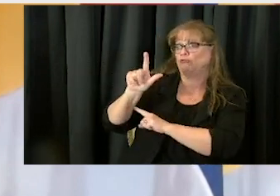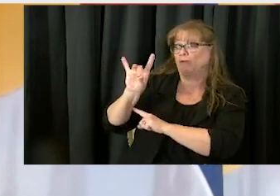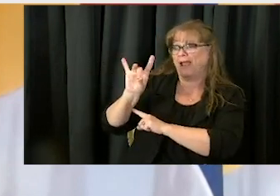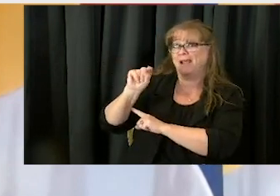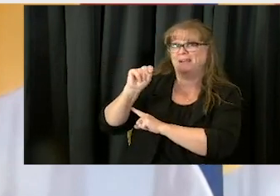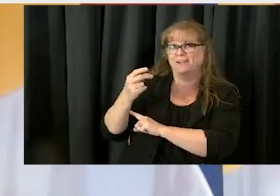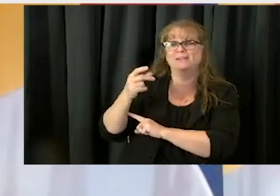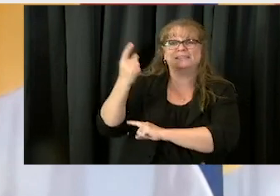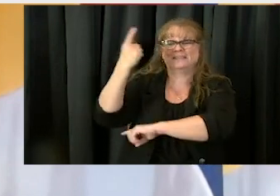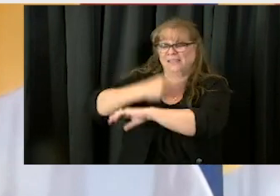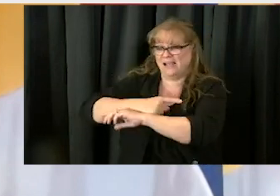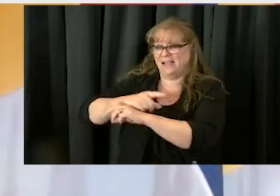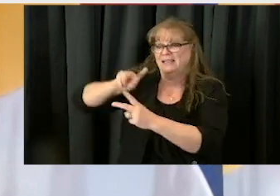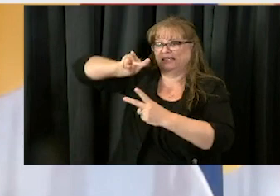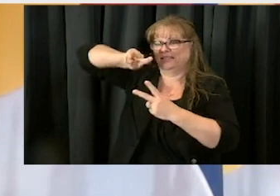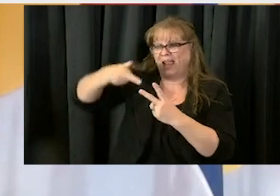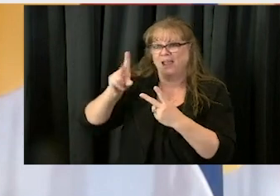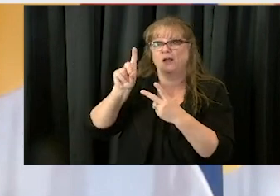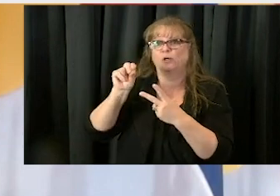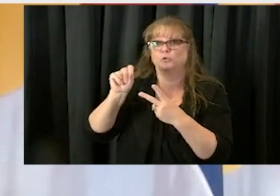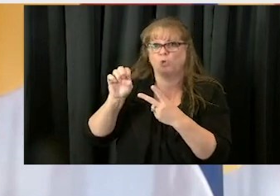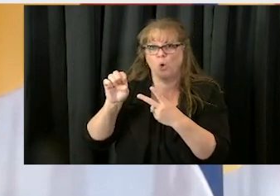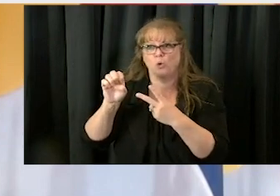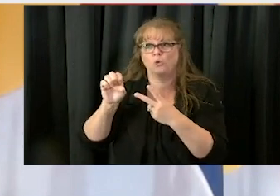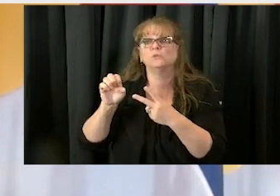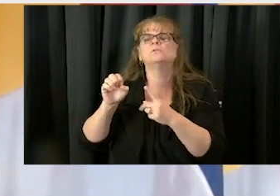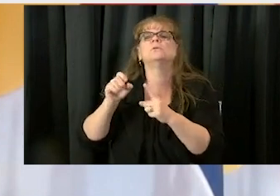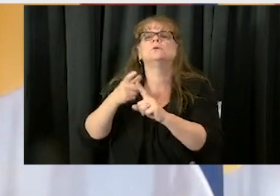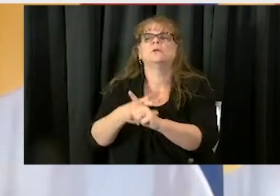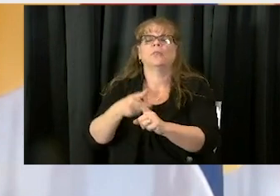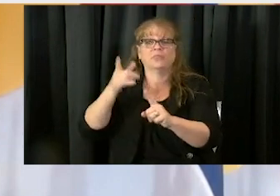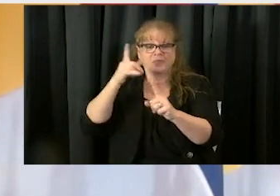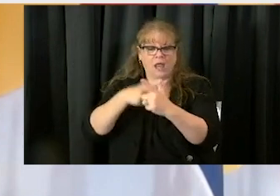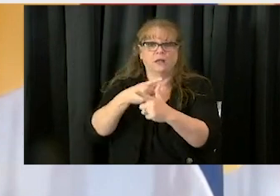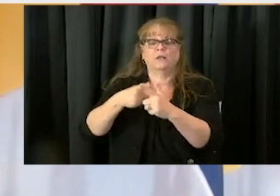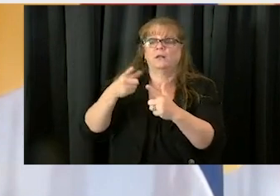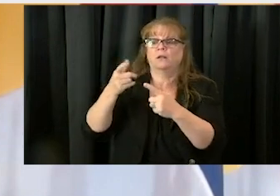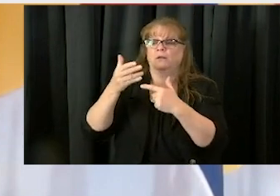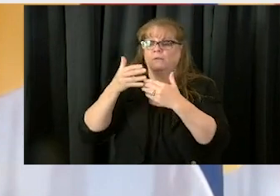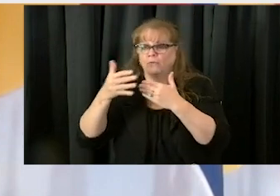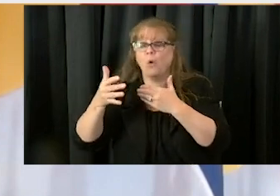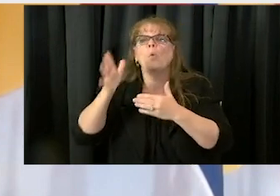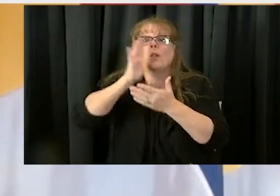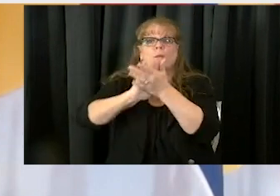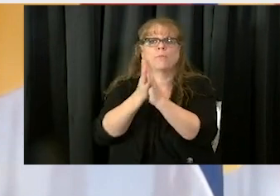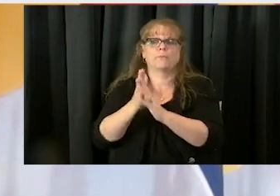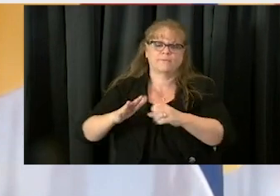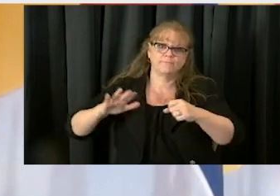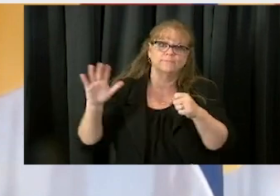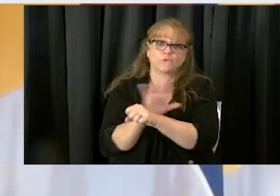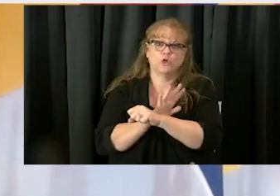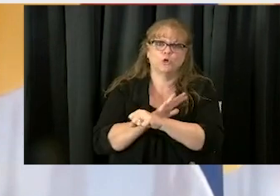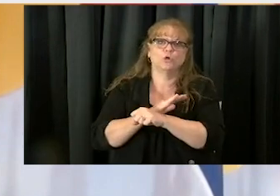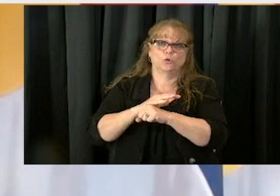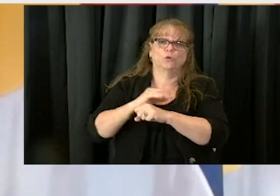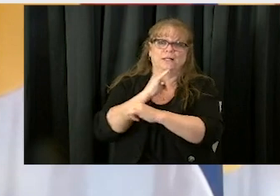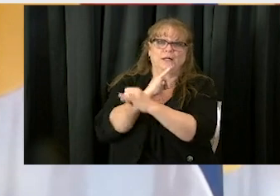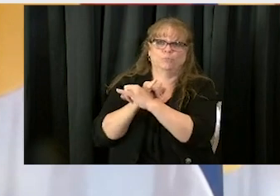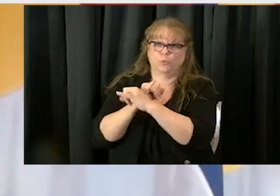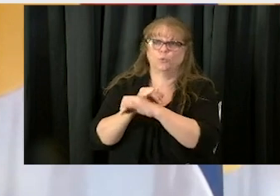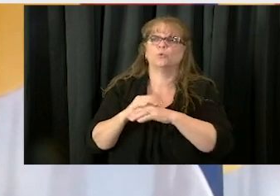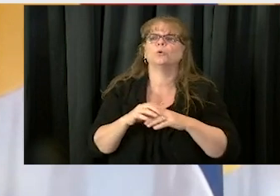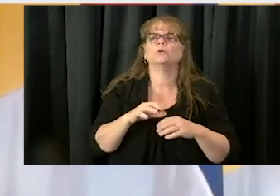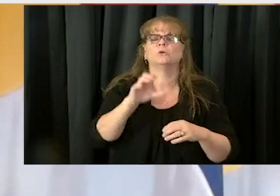who have at least received that first shot, just over 2%. This is my first press conference of 2021. I'm excited